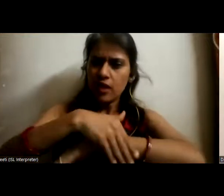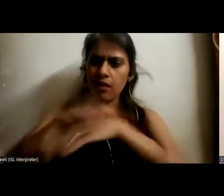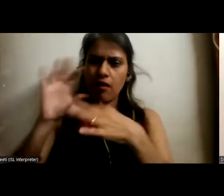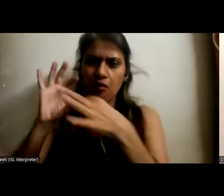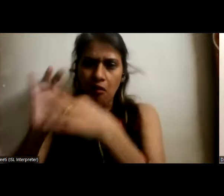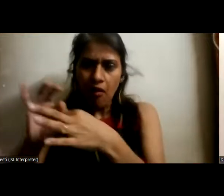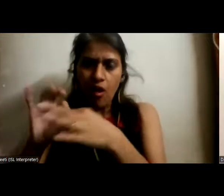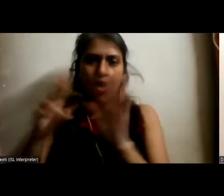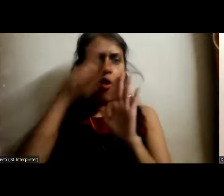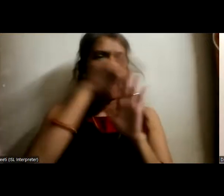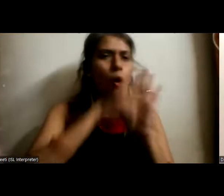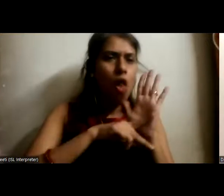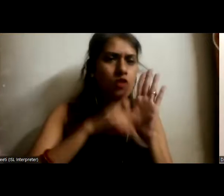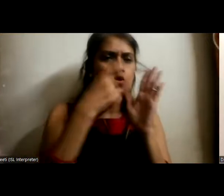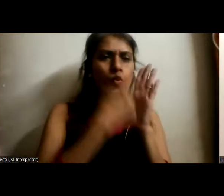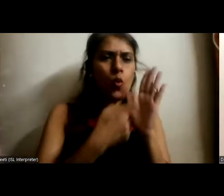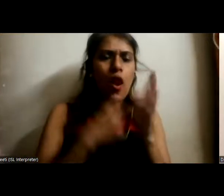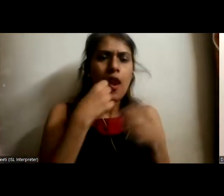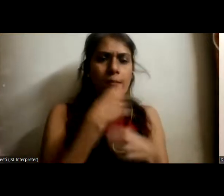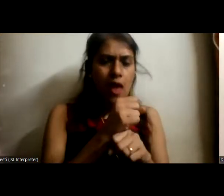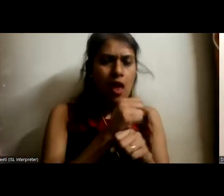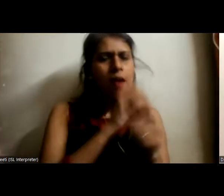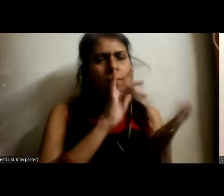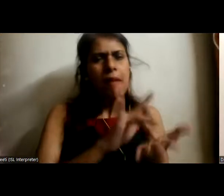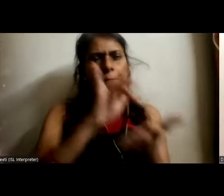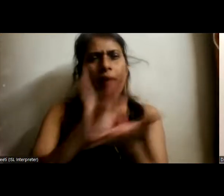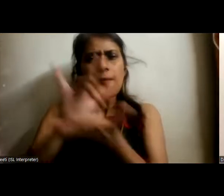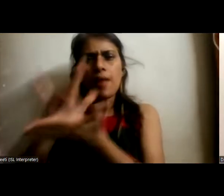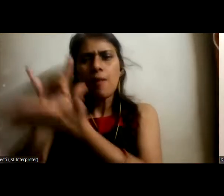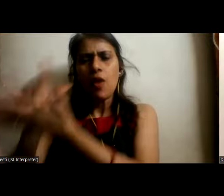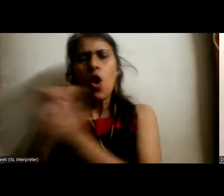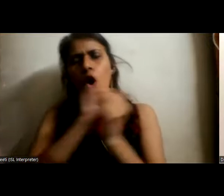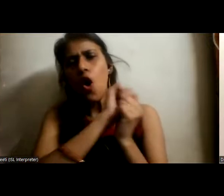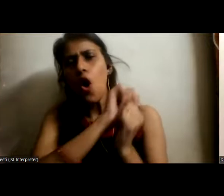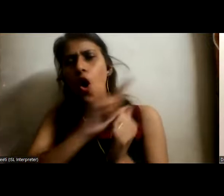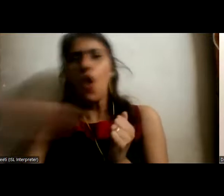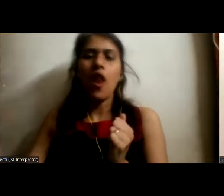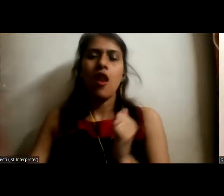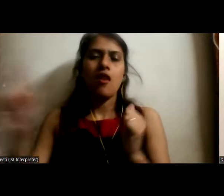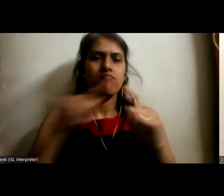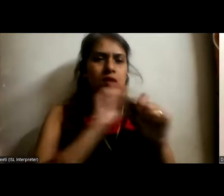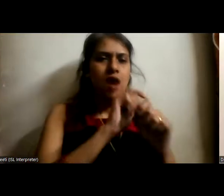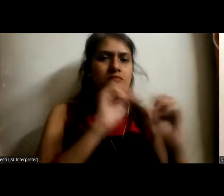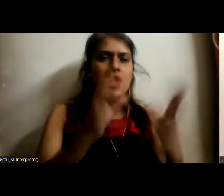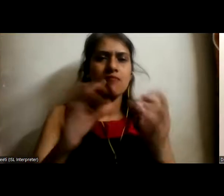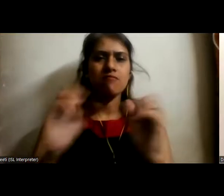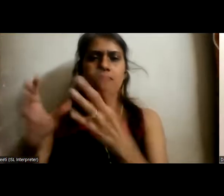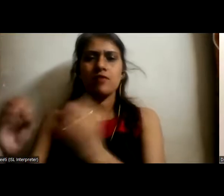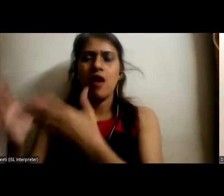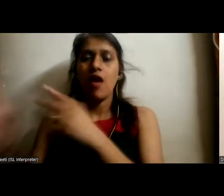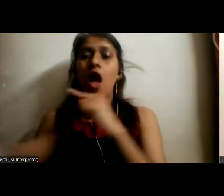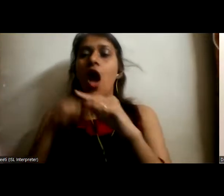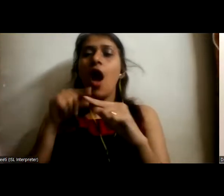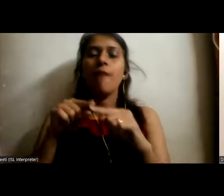the policy sphere, everywhere we started working from the perspective of human rights.